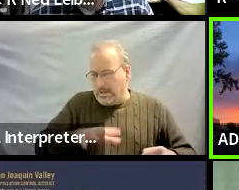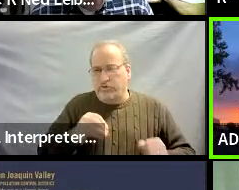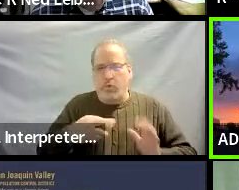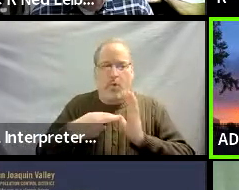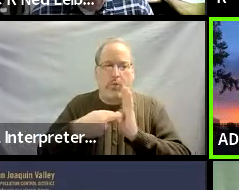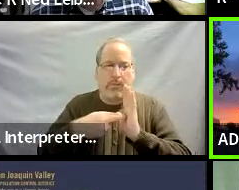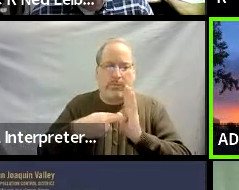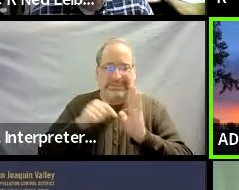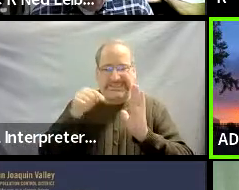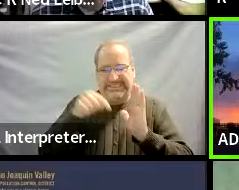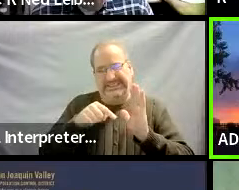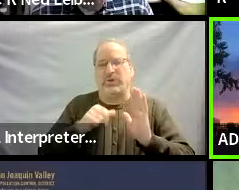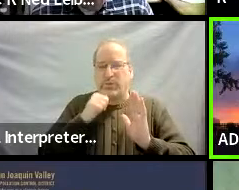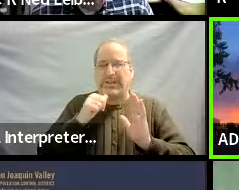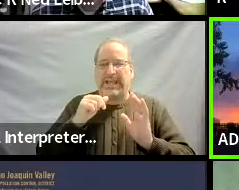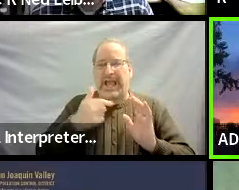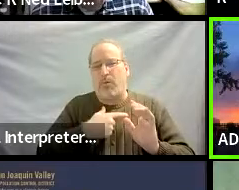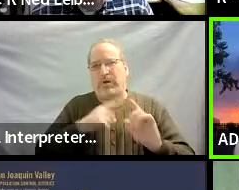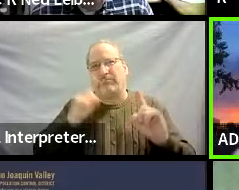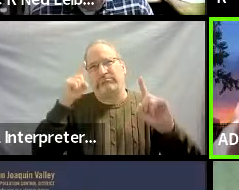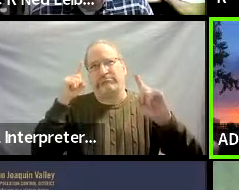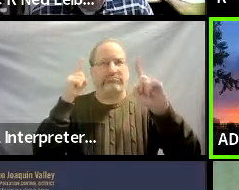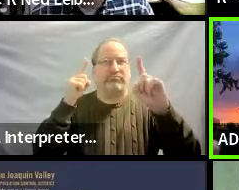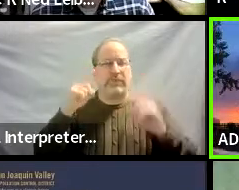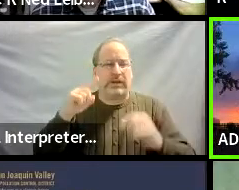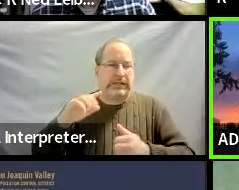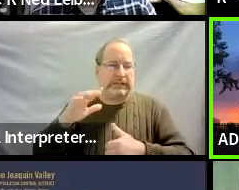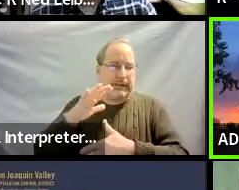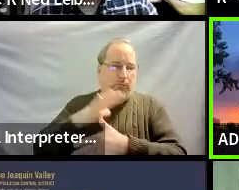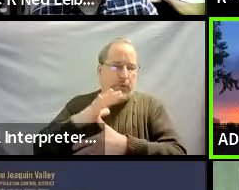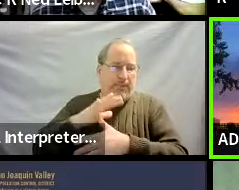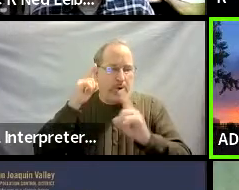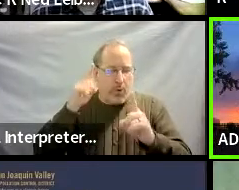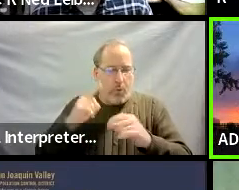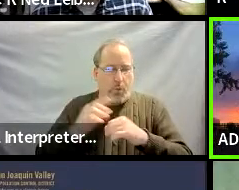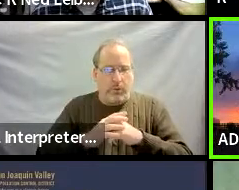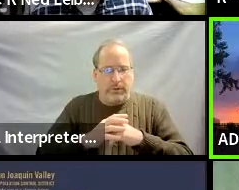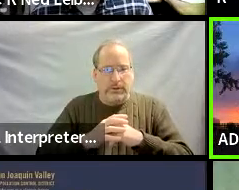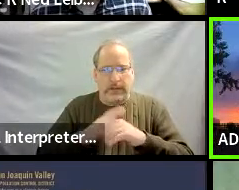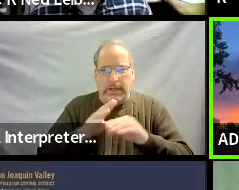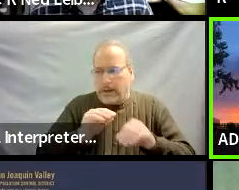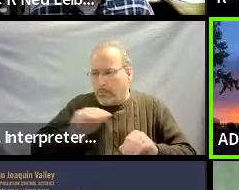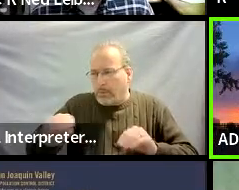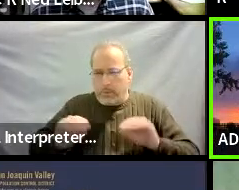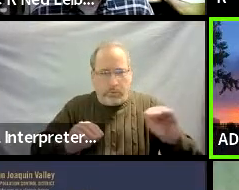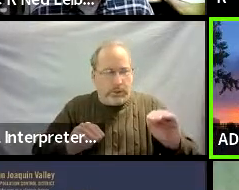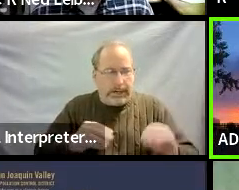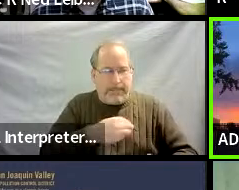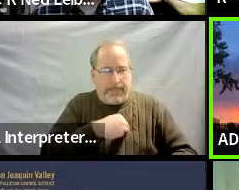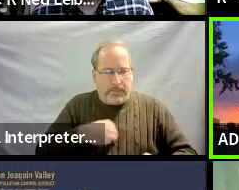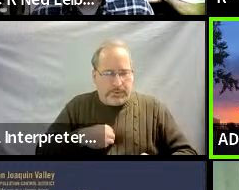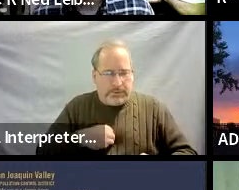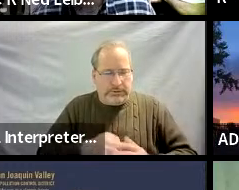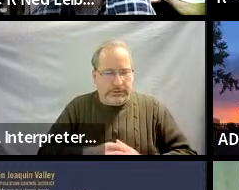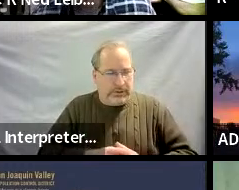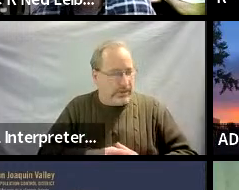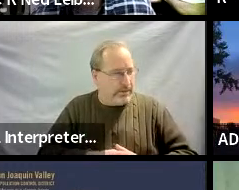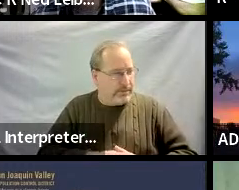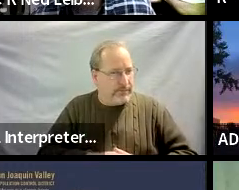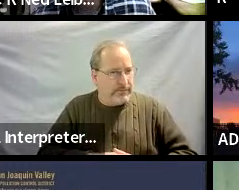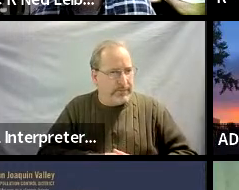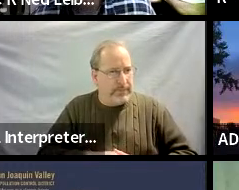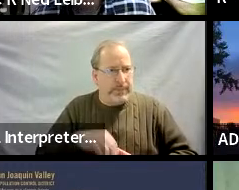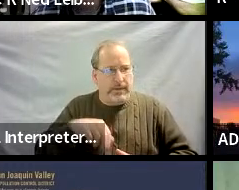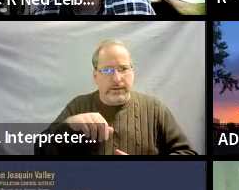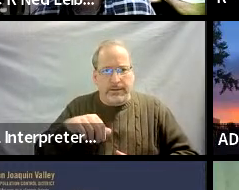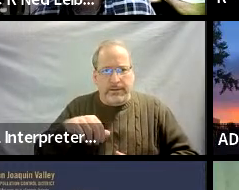is the biggest primary goal versus just plugging a spot and, you know, and adding new members. Does that answer your question? Correct me if I'm wrong. I